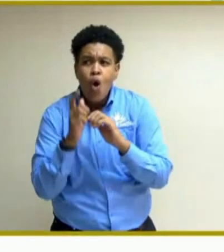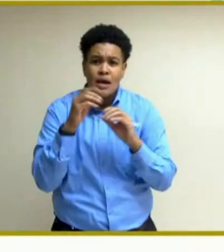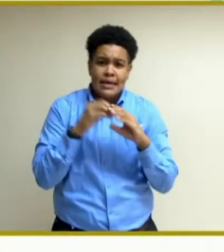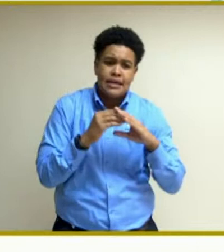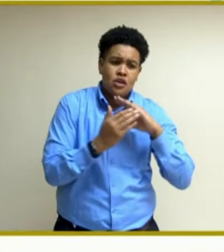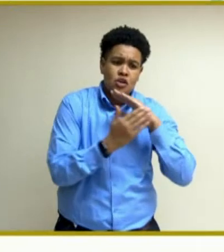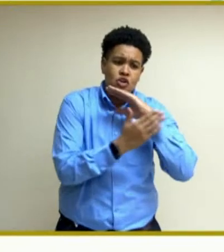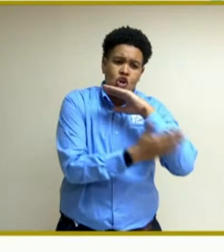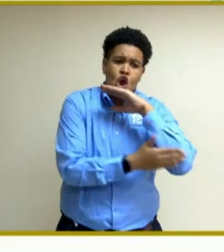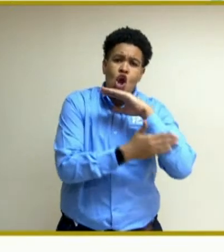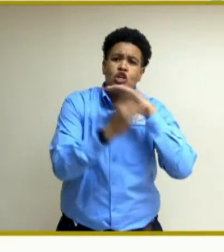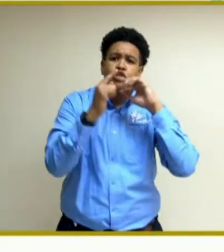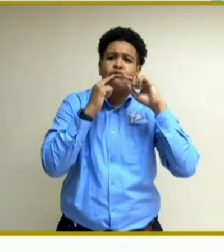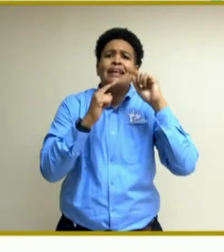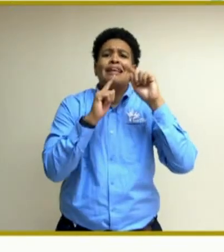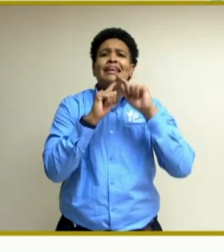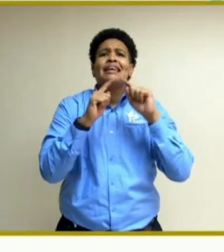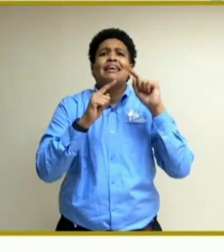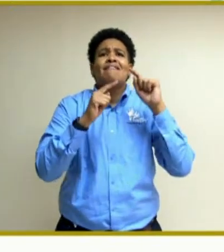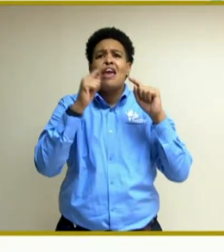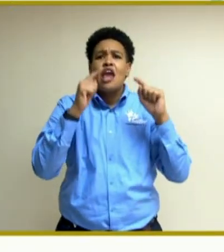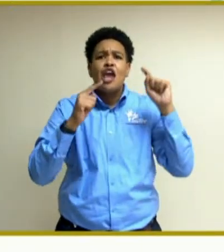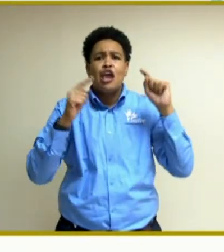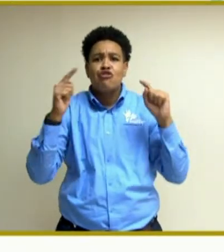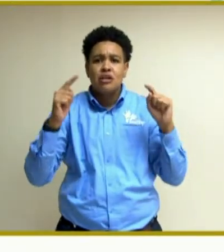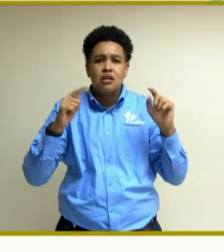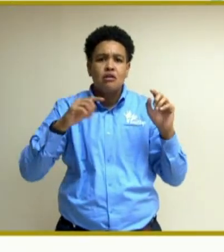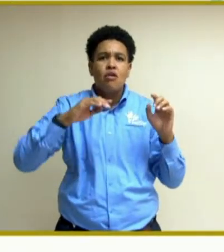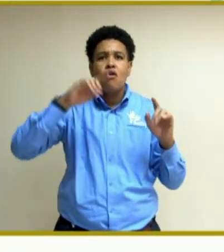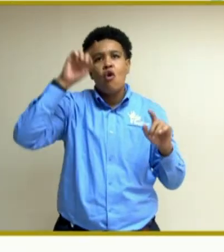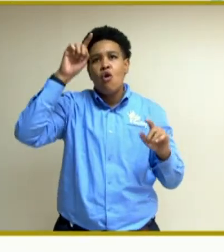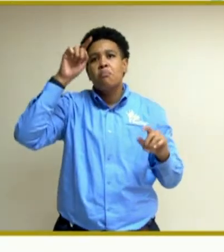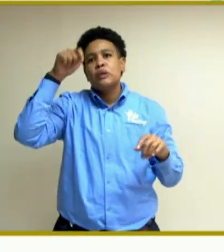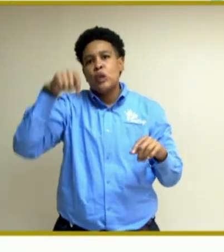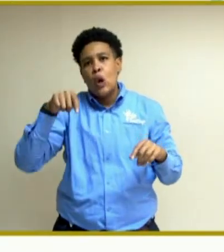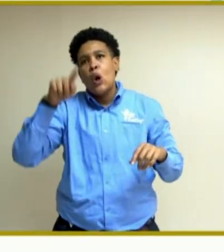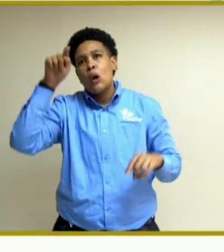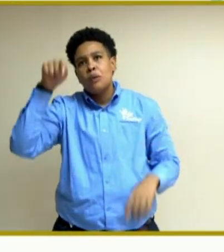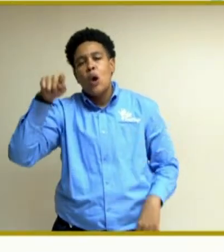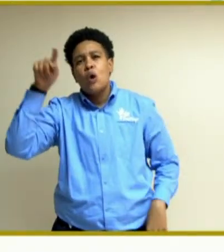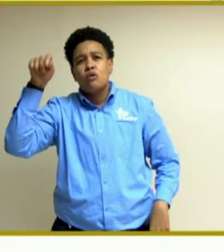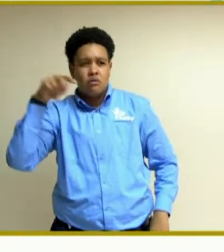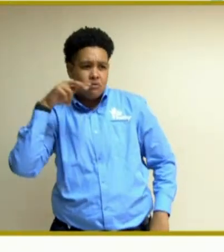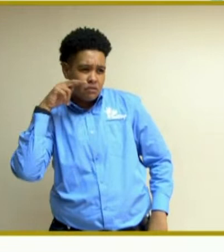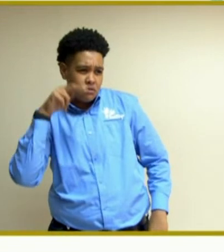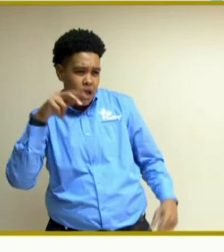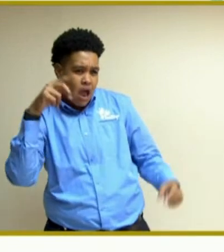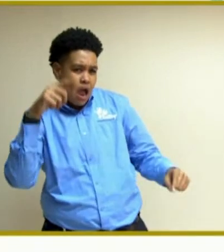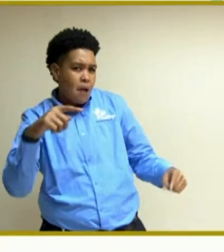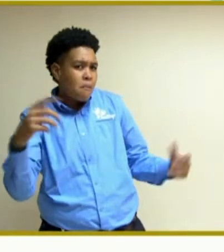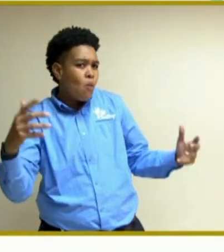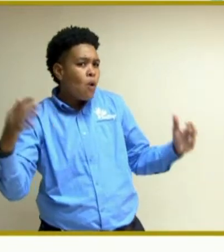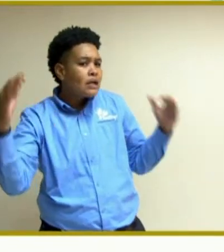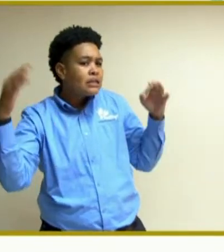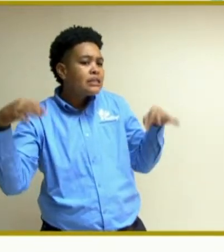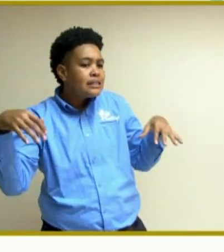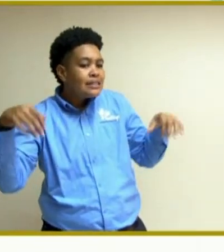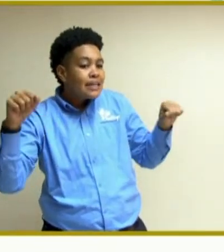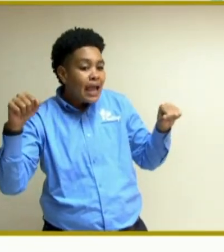country varied, moving up and down, and what decisions were taken